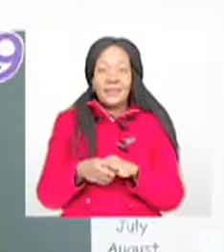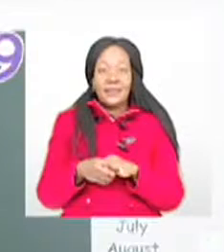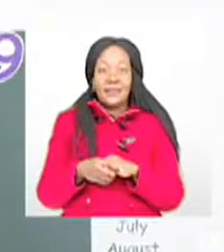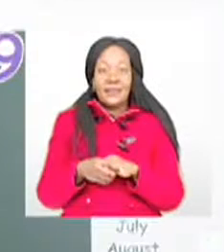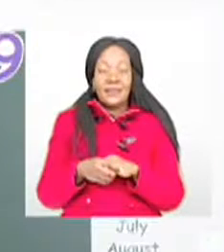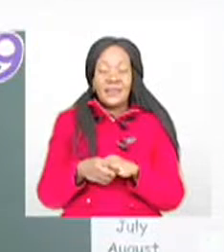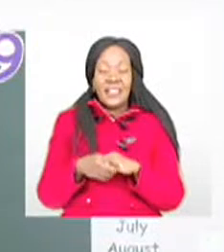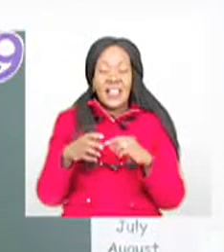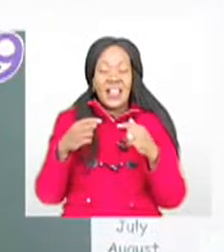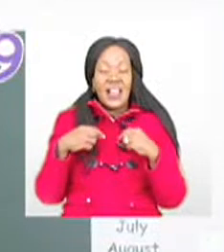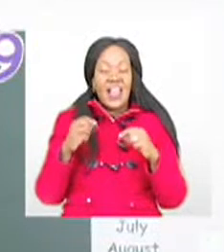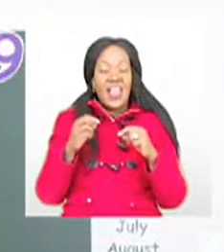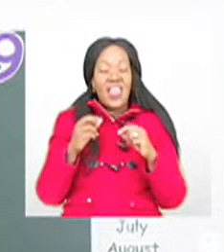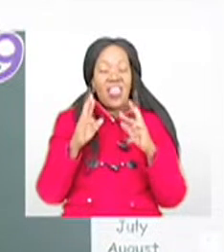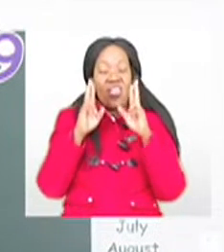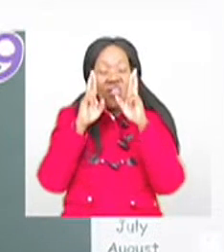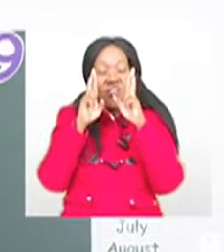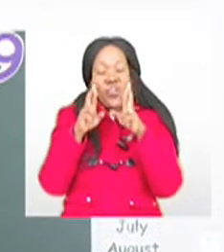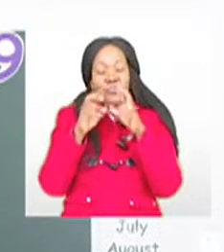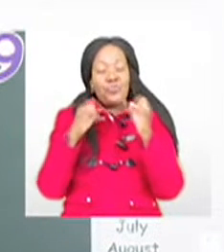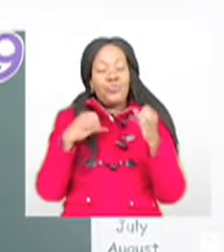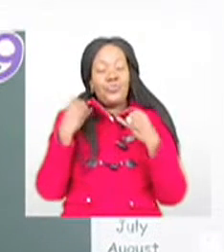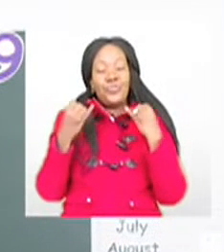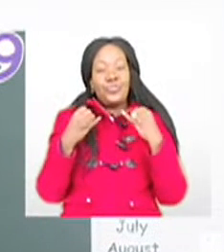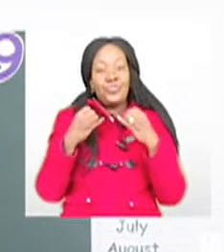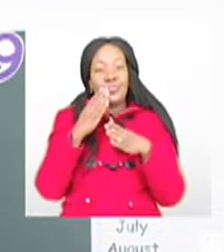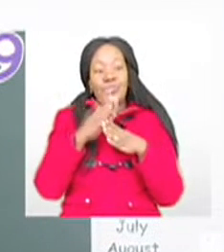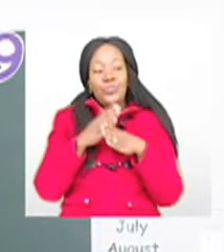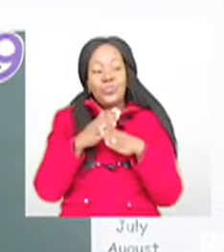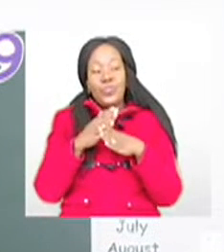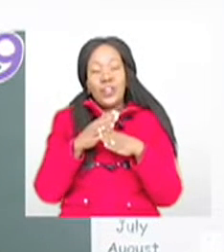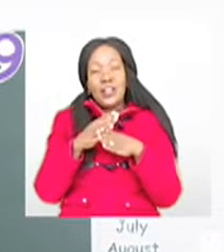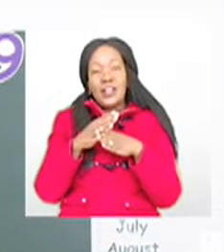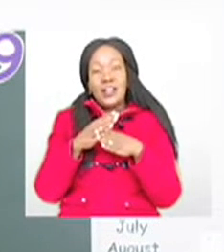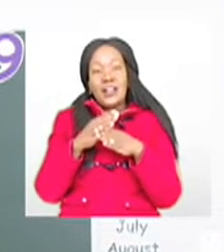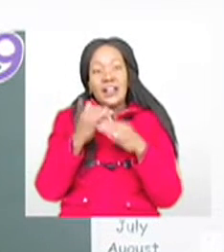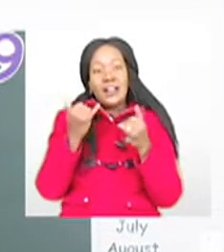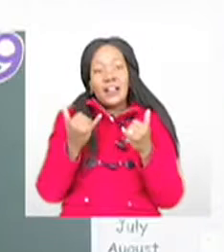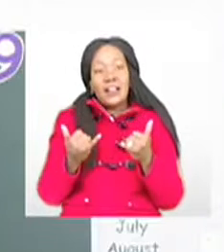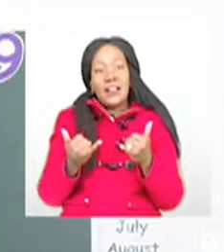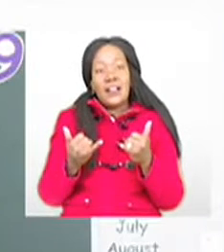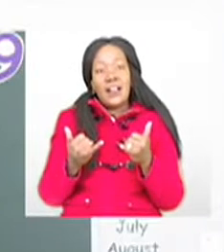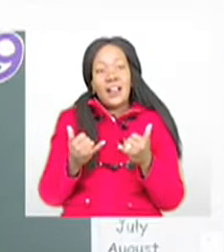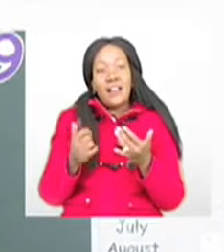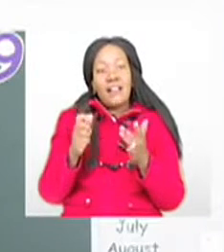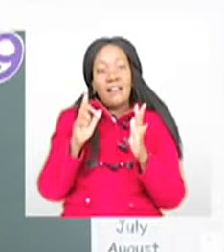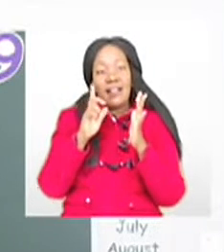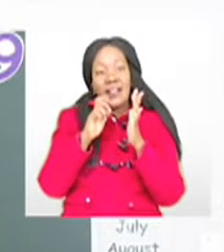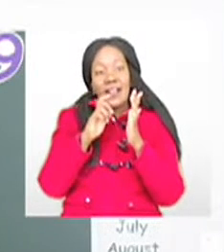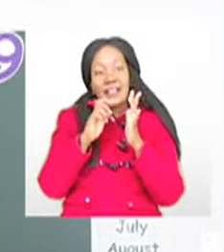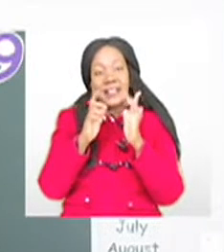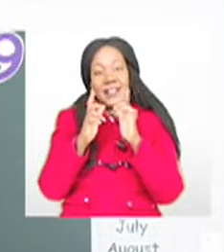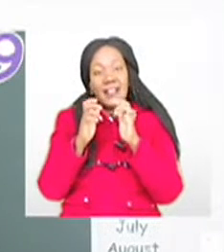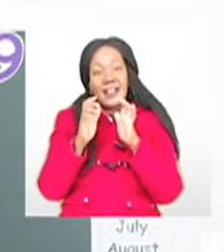I hope you have enjoyed the lesson. Now let's sanitize our